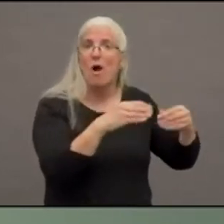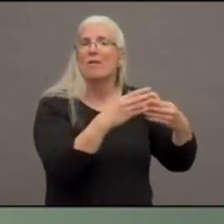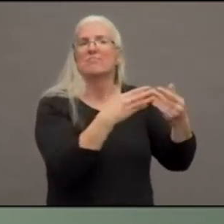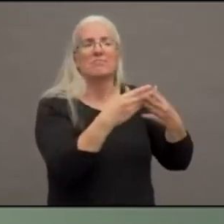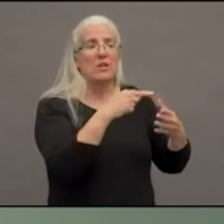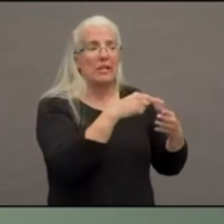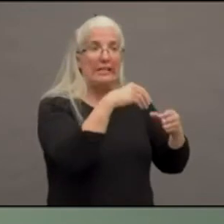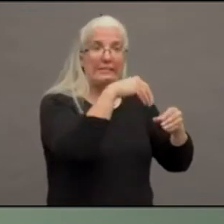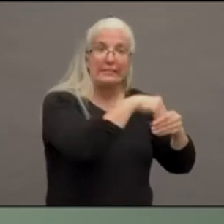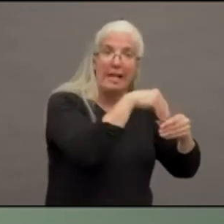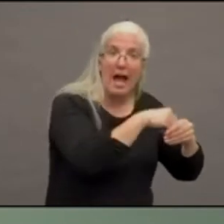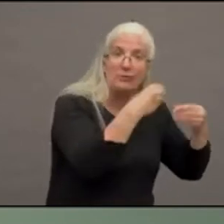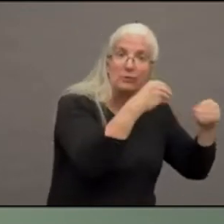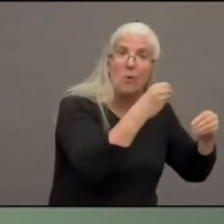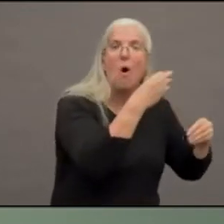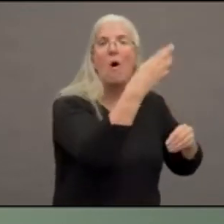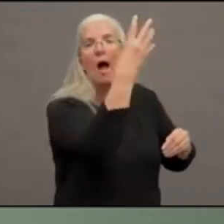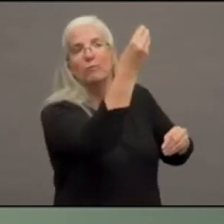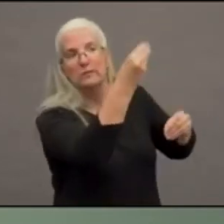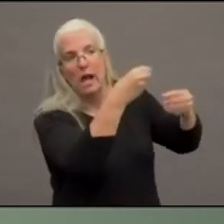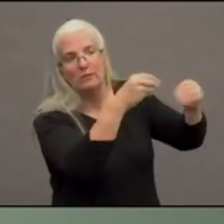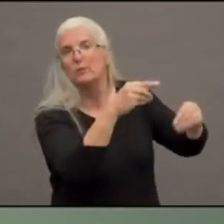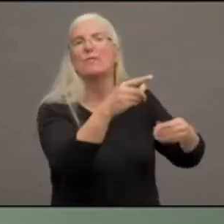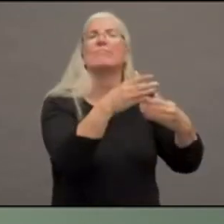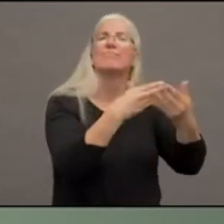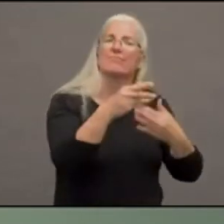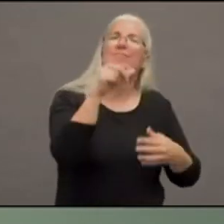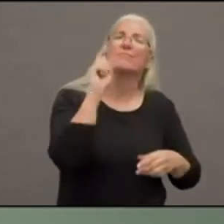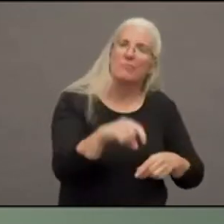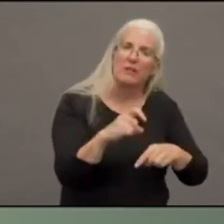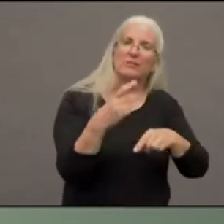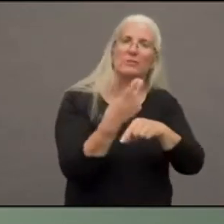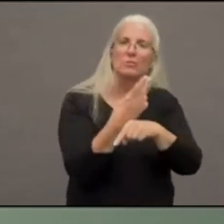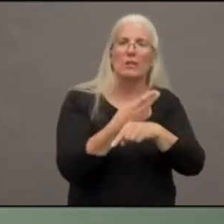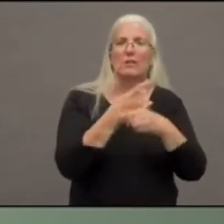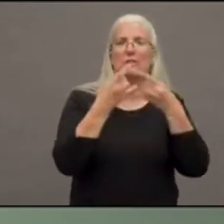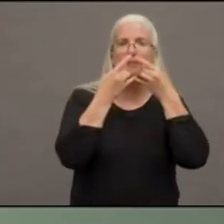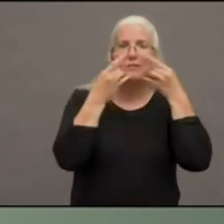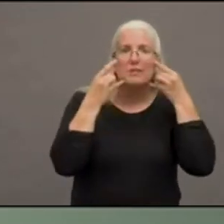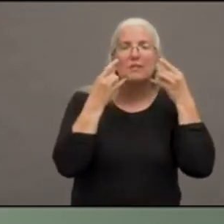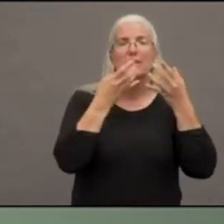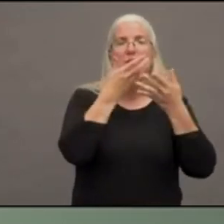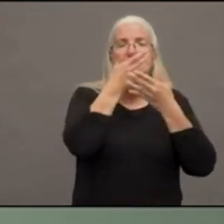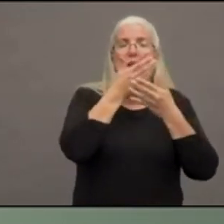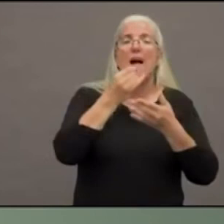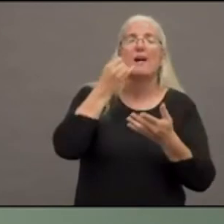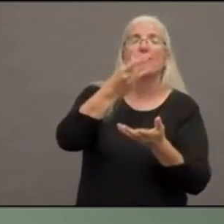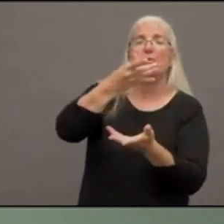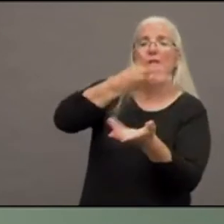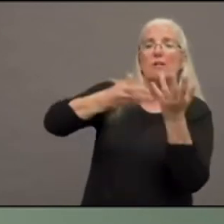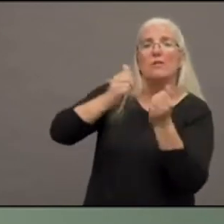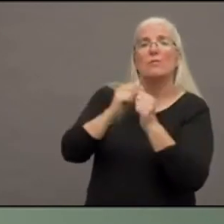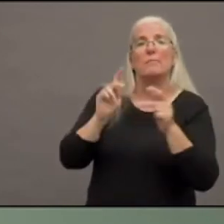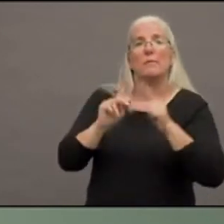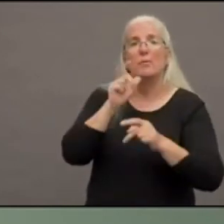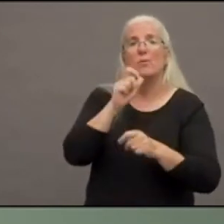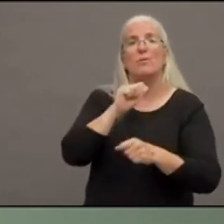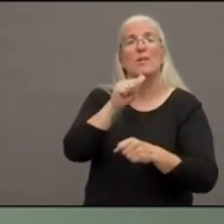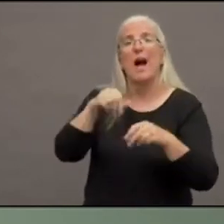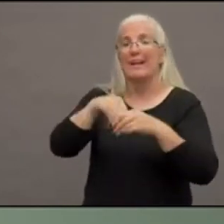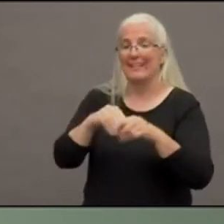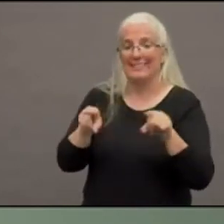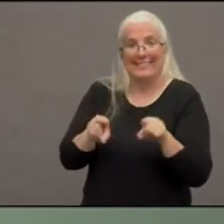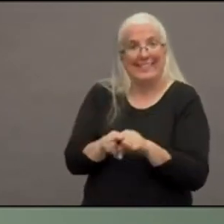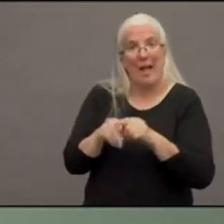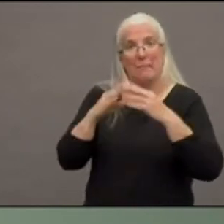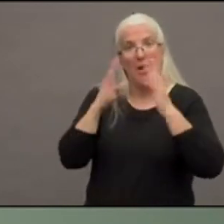where you're interacting with anyone outside your household. And it's vital to be able to maintain at least 6-foot social distancing. And 6 foot's